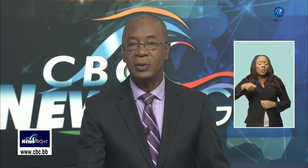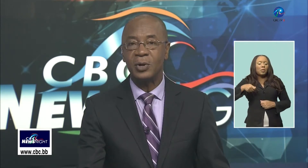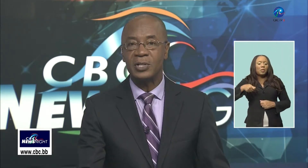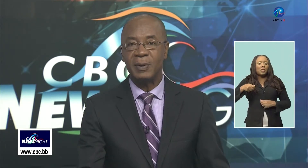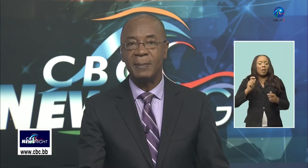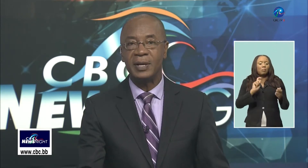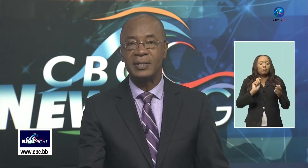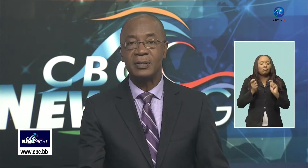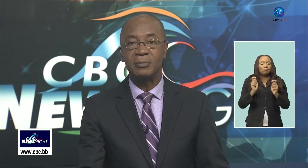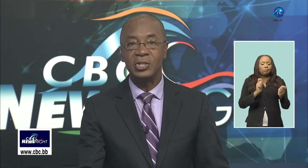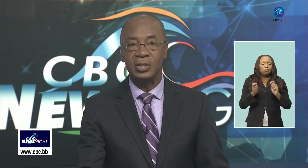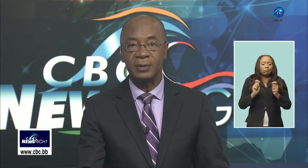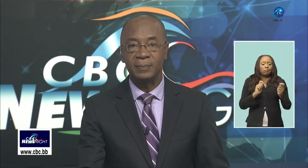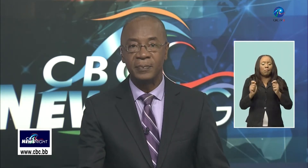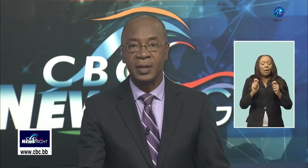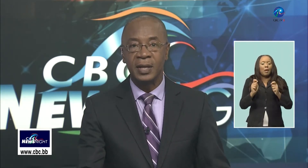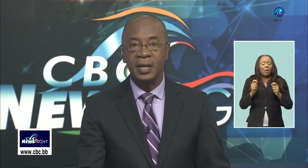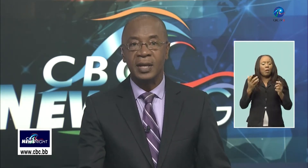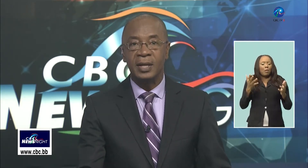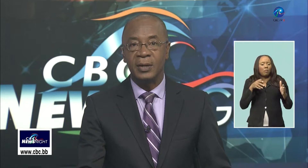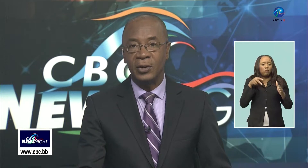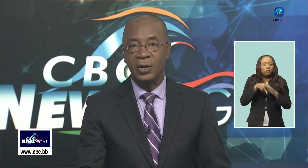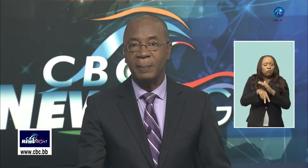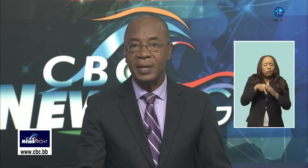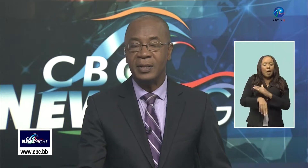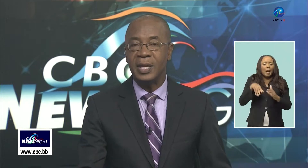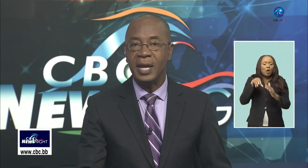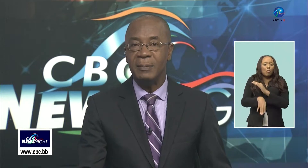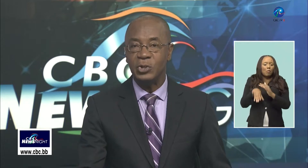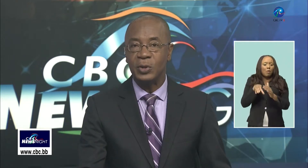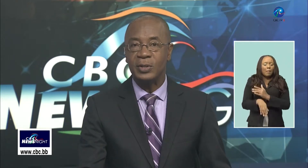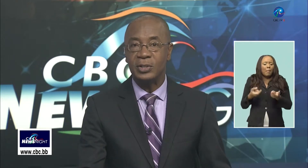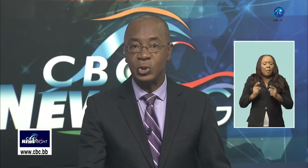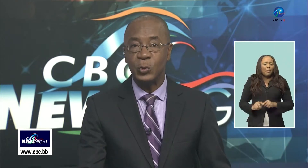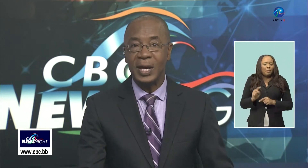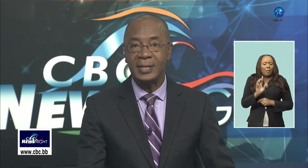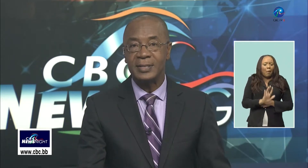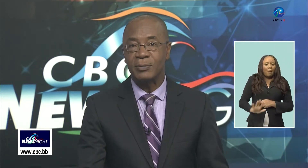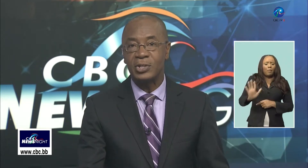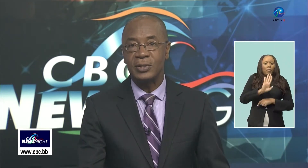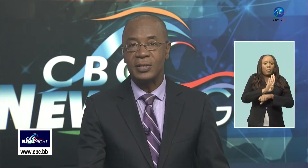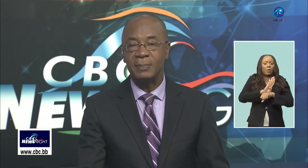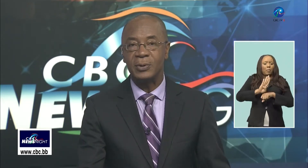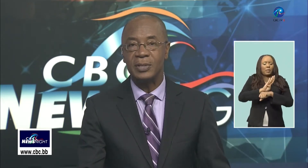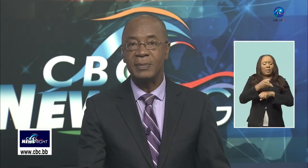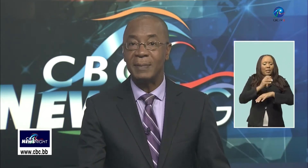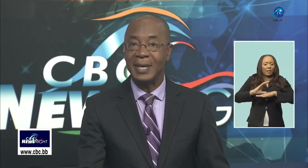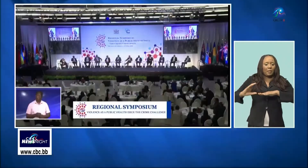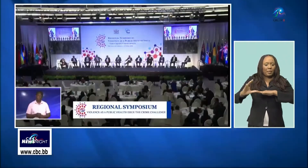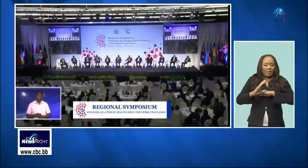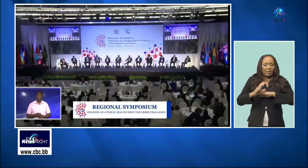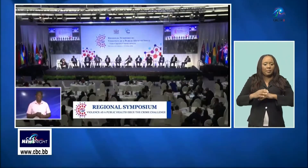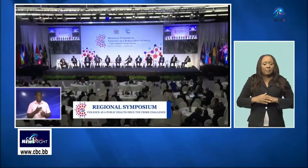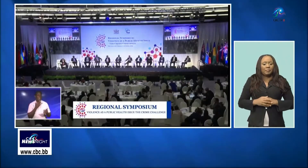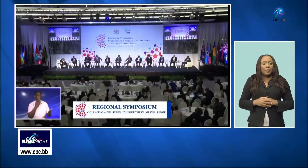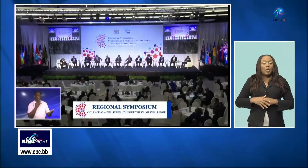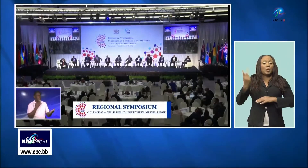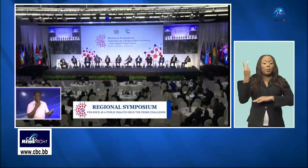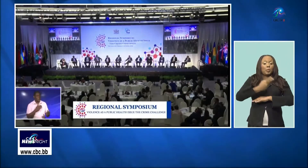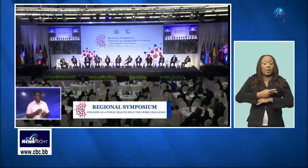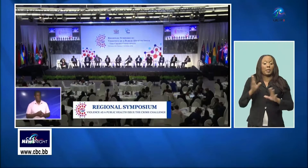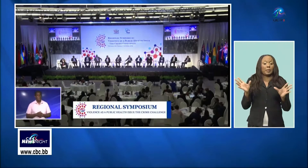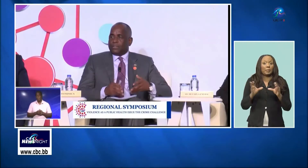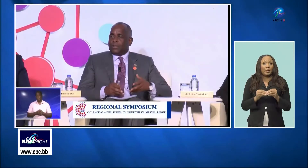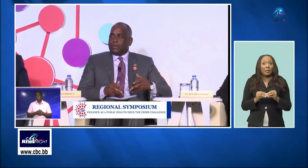sweeping across Barbados and the region. Her appeal came during the 2-day regional symposium that began today in Trinidad